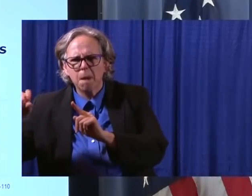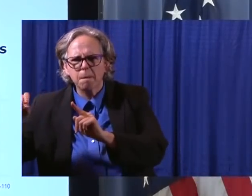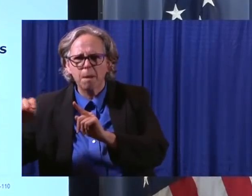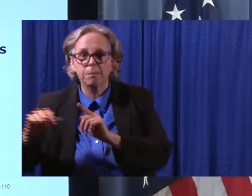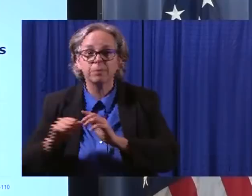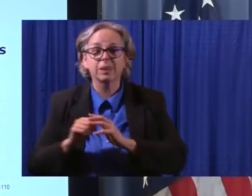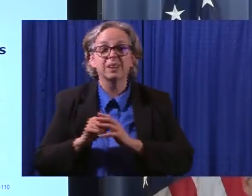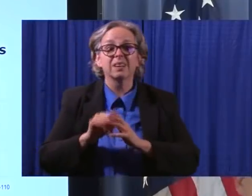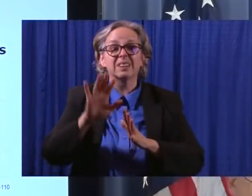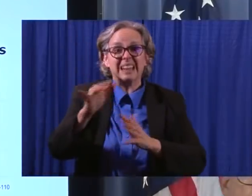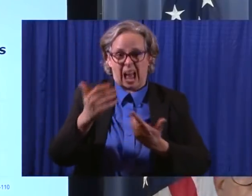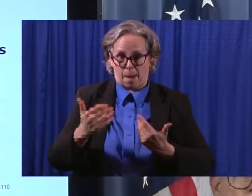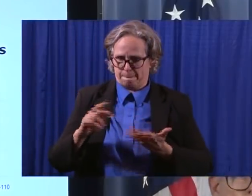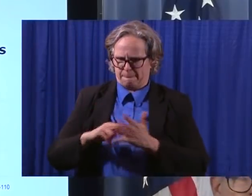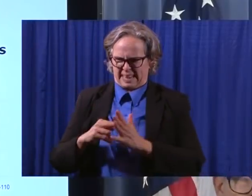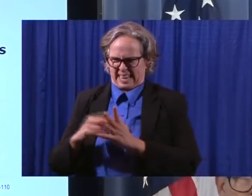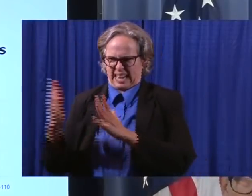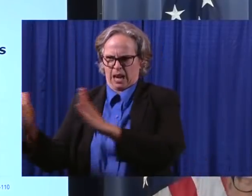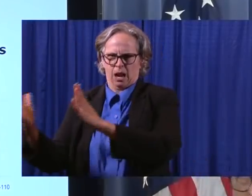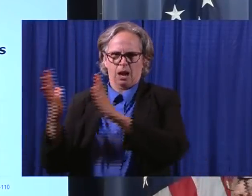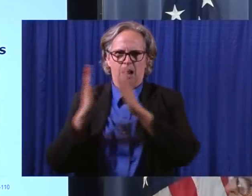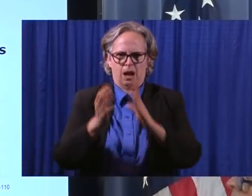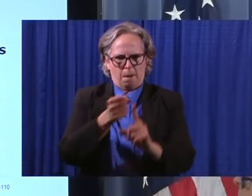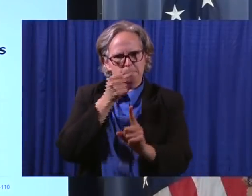this increased number of cases.